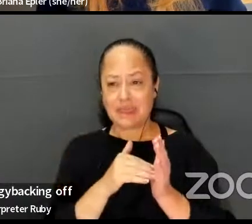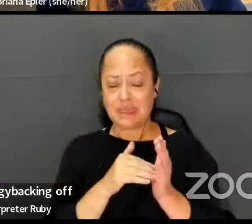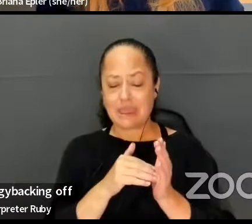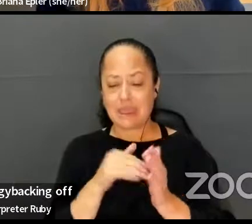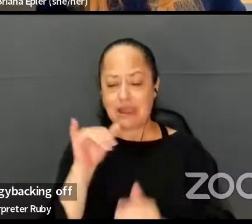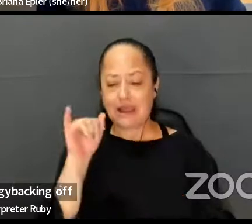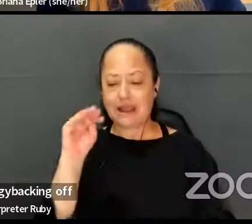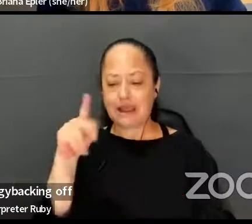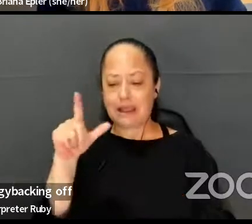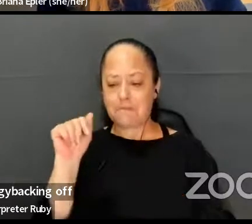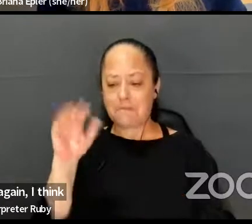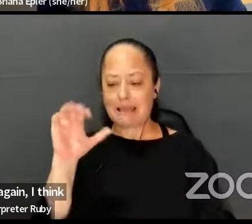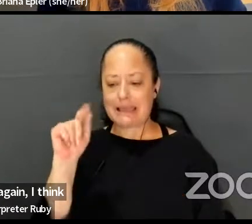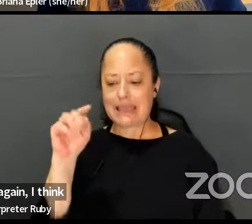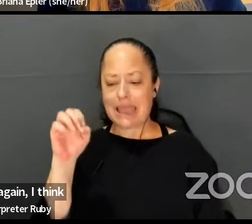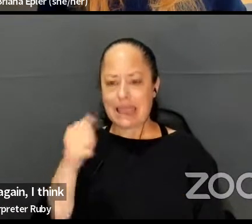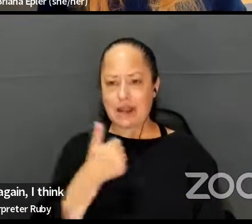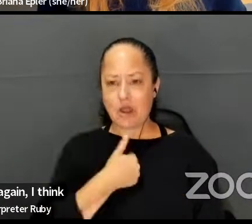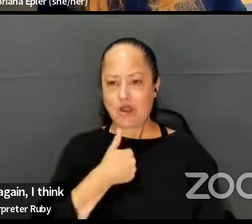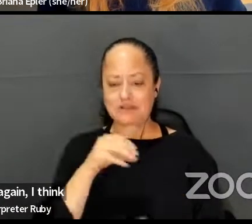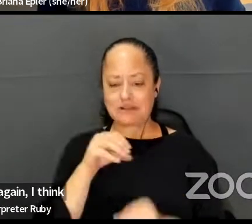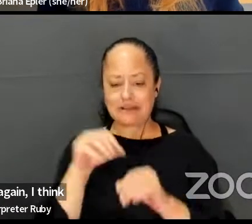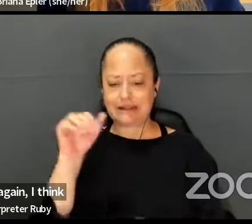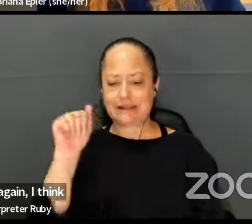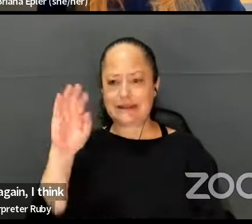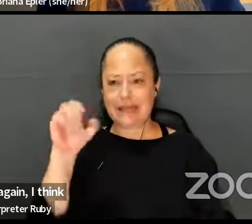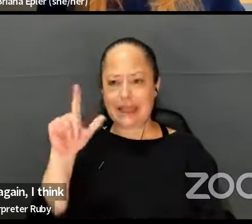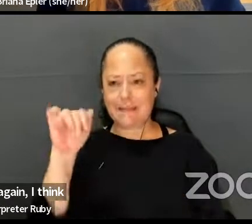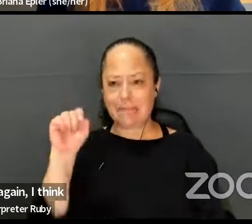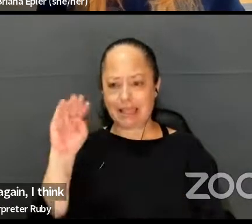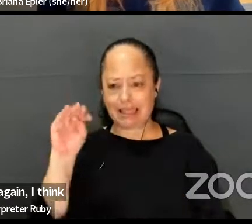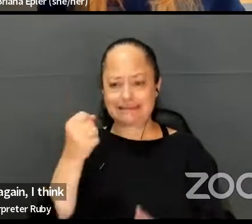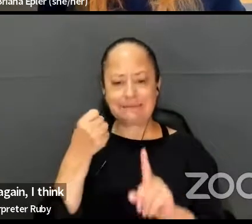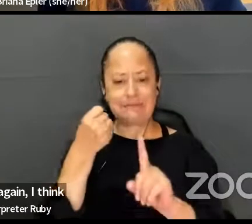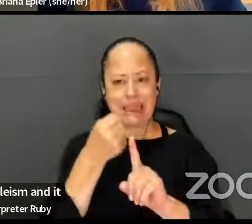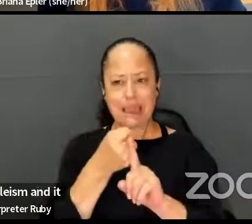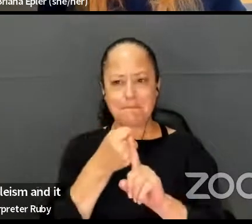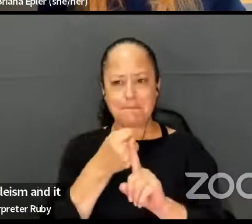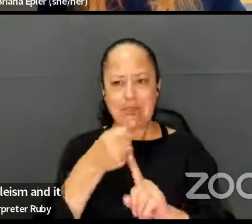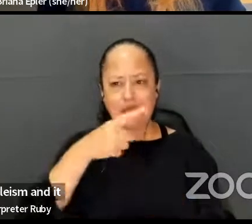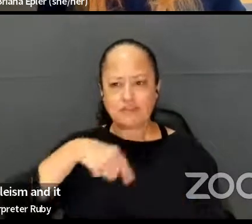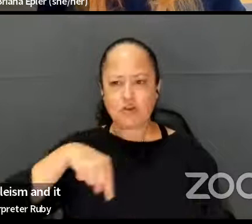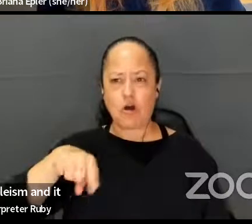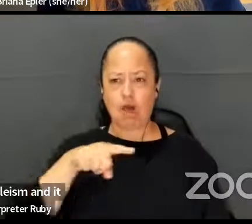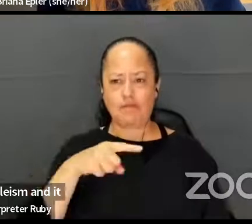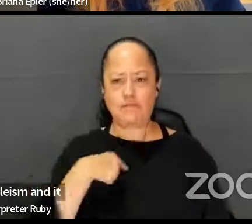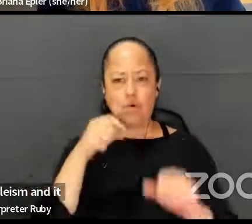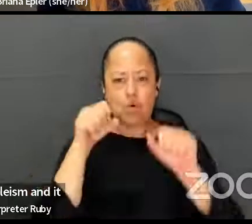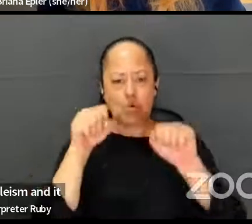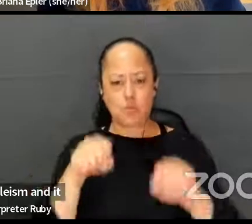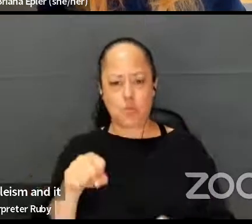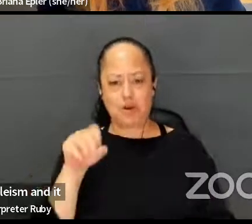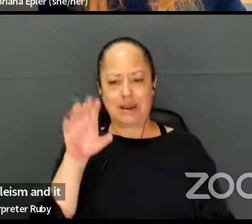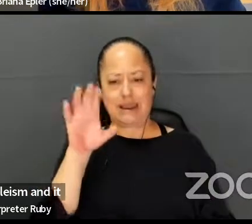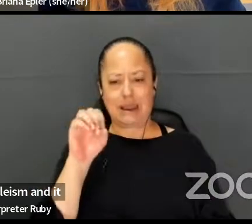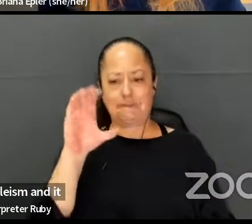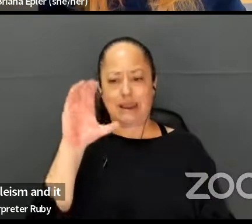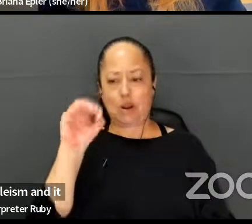ourselves in ableism, that it impacts all of us, and we can be